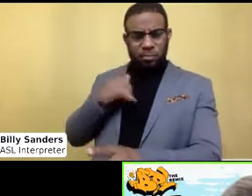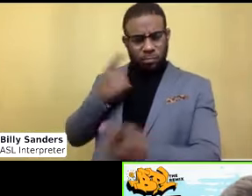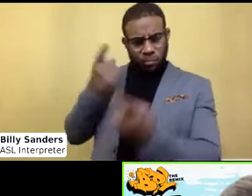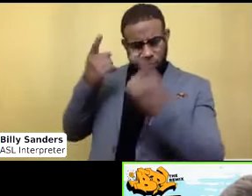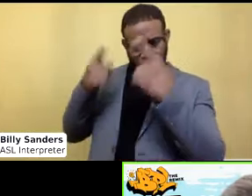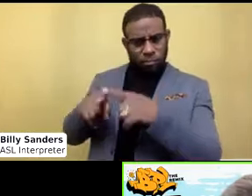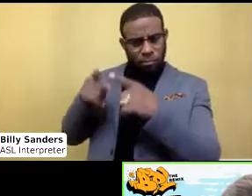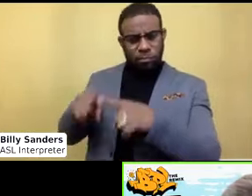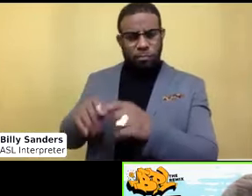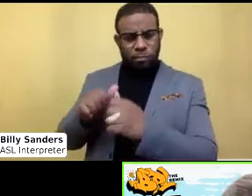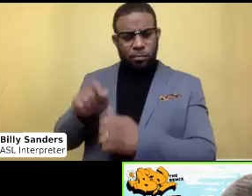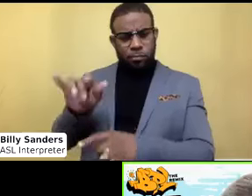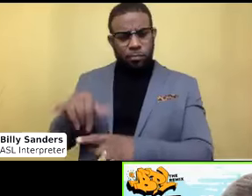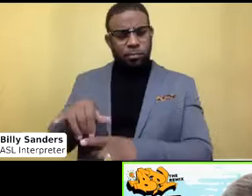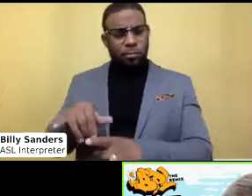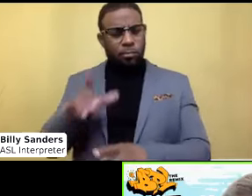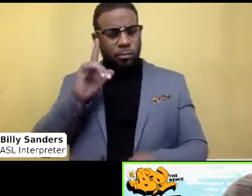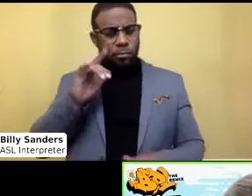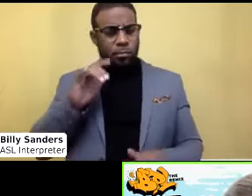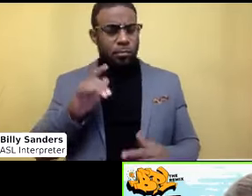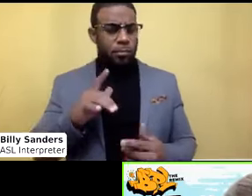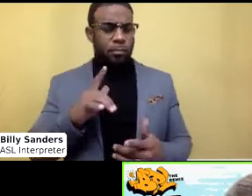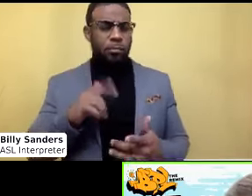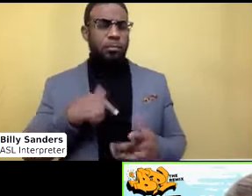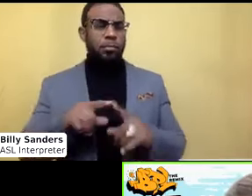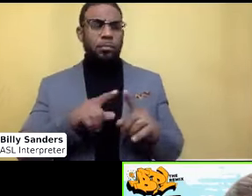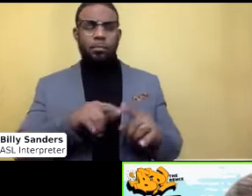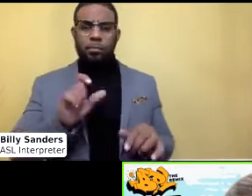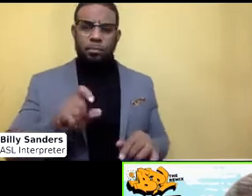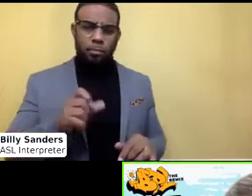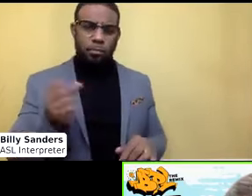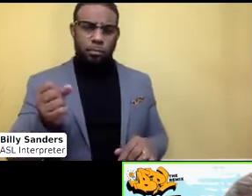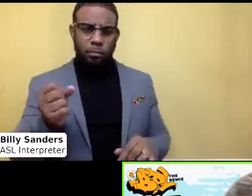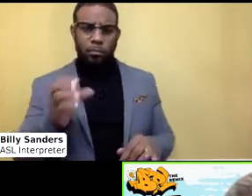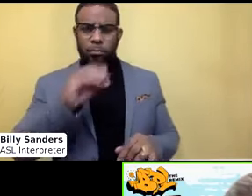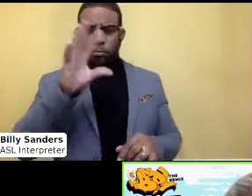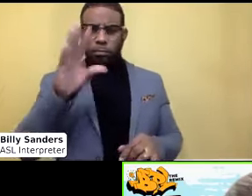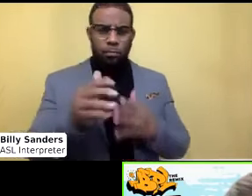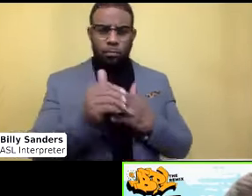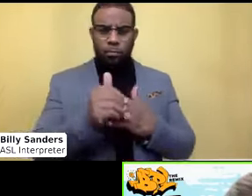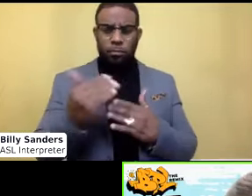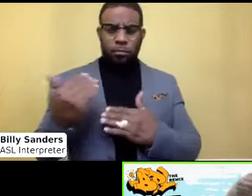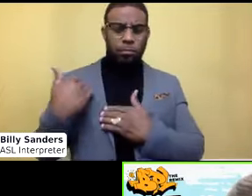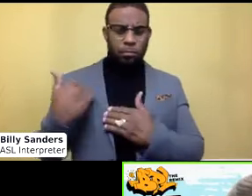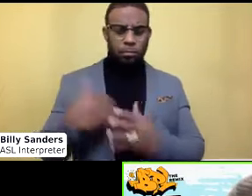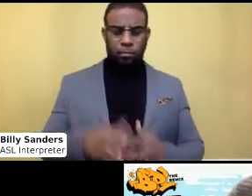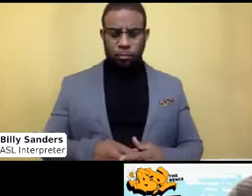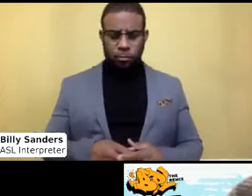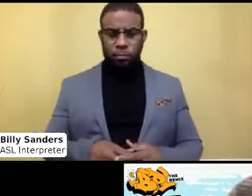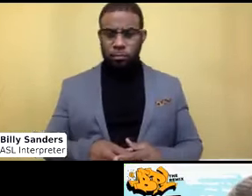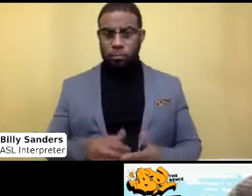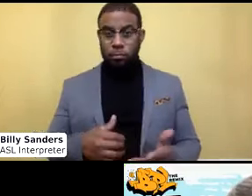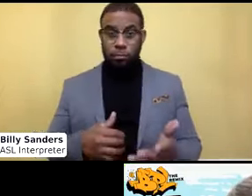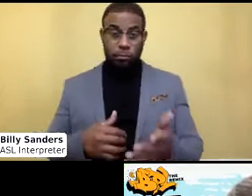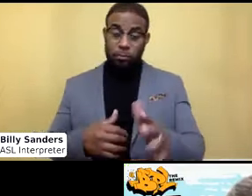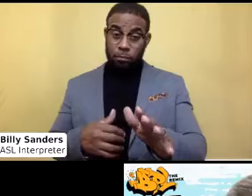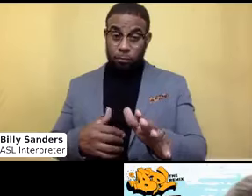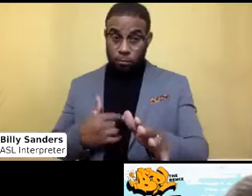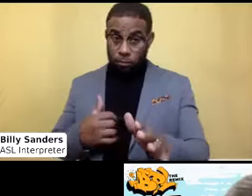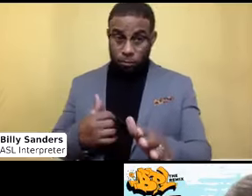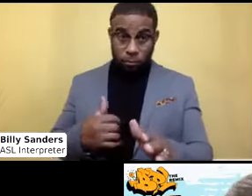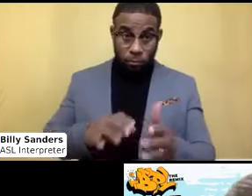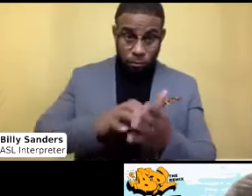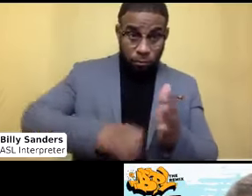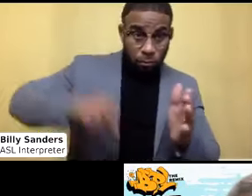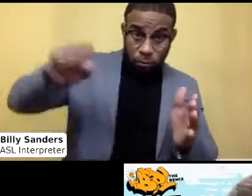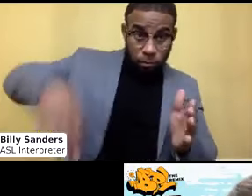with you on that. I think, though, we also have to hold the African leaders accountable. We have to depose them. They have to be deposed. There's